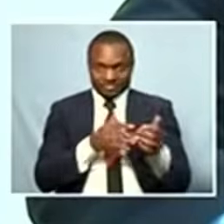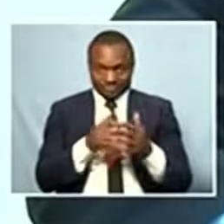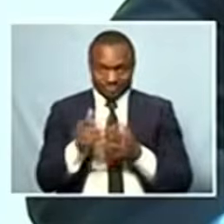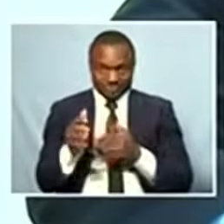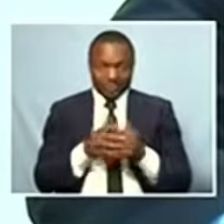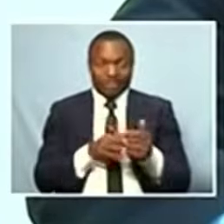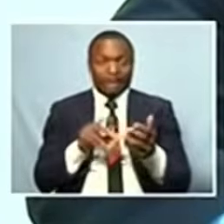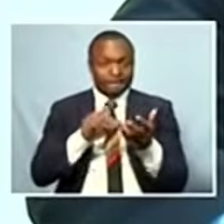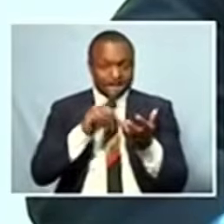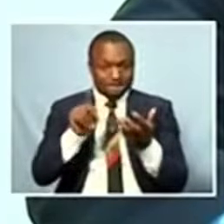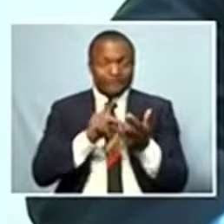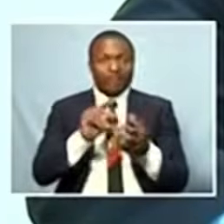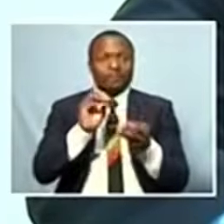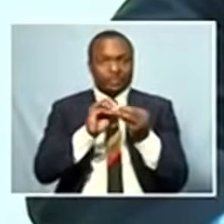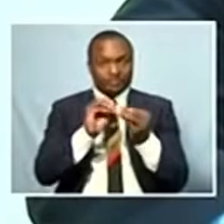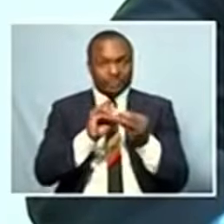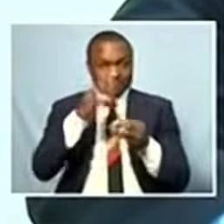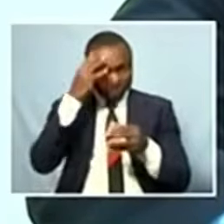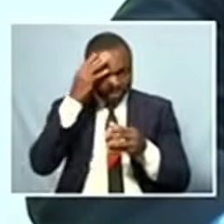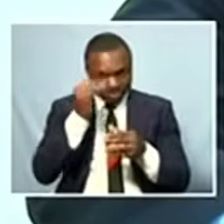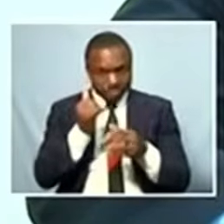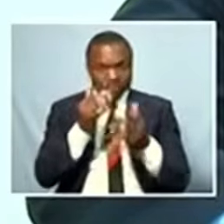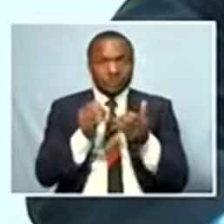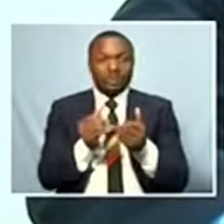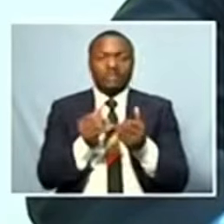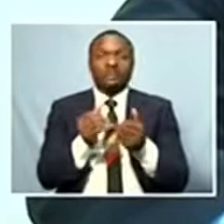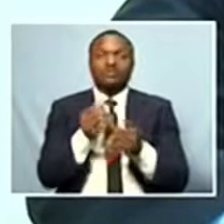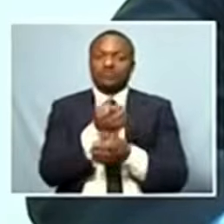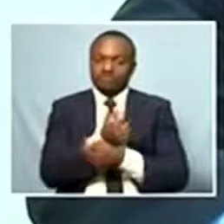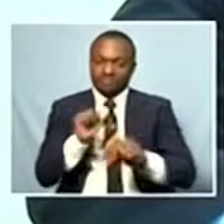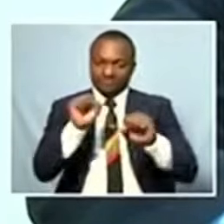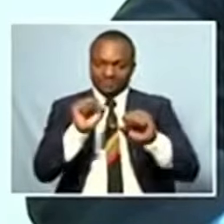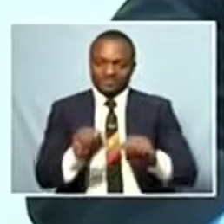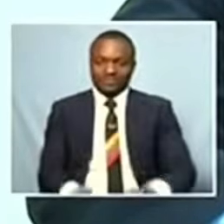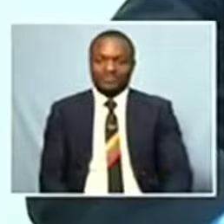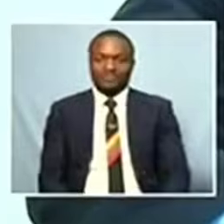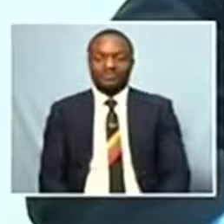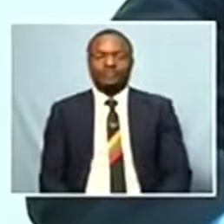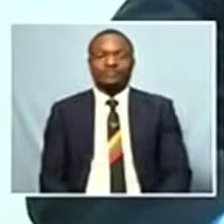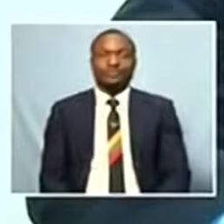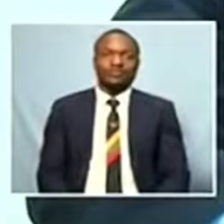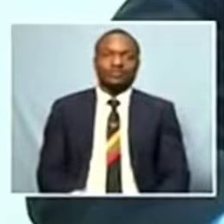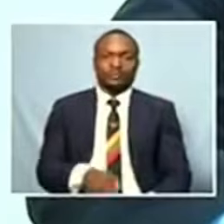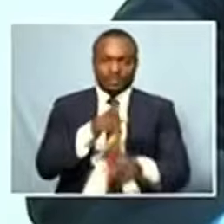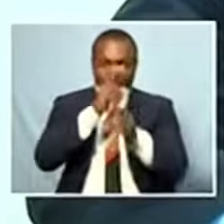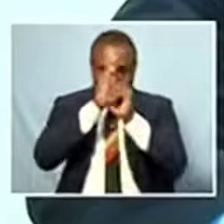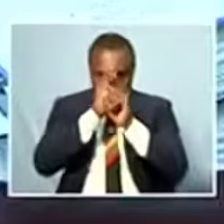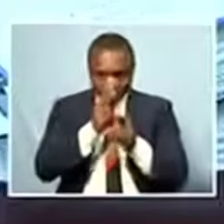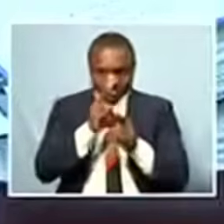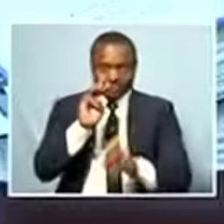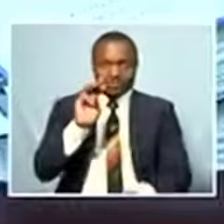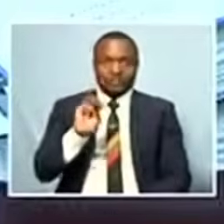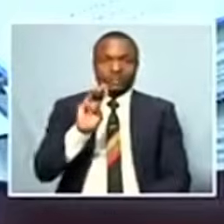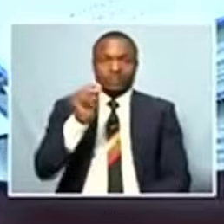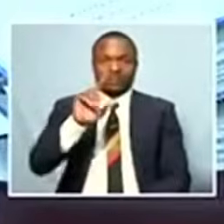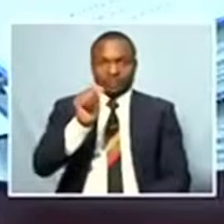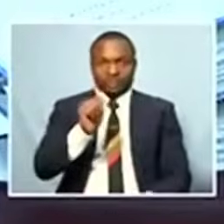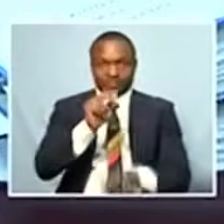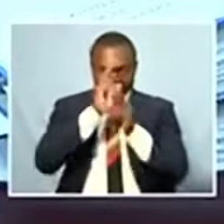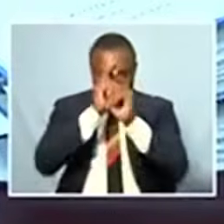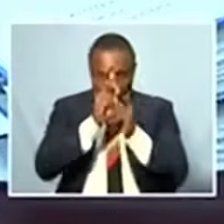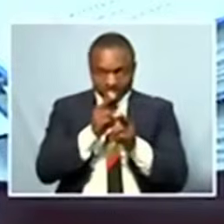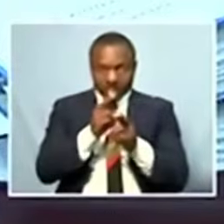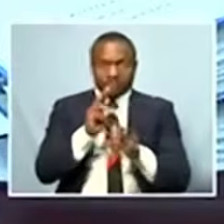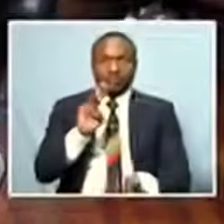we prioritize it very much because we want it out of our way. Thank you. Okay, Honorable Mwila, then Honorable Mukumbi, that